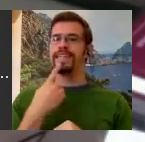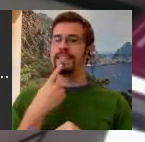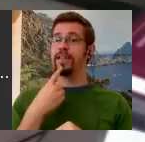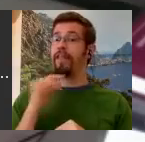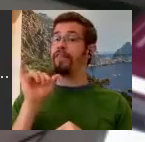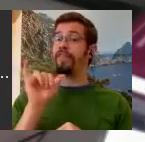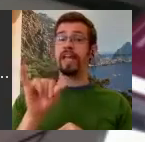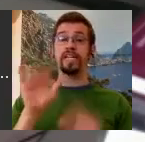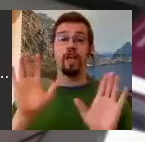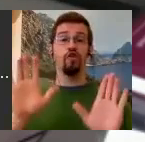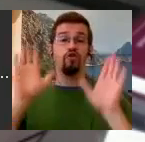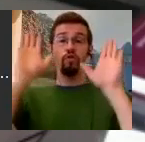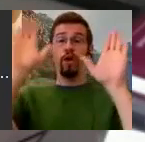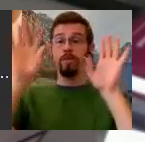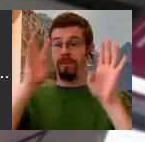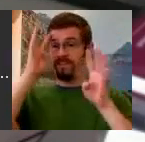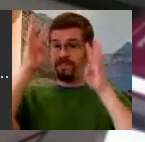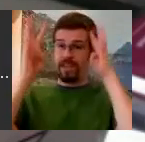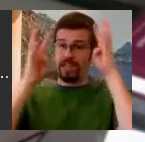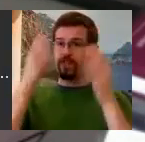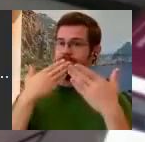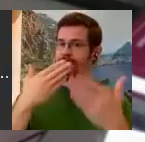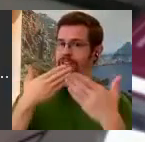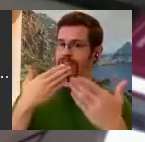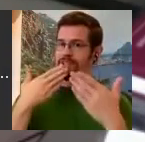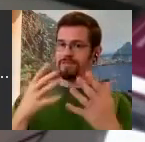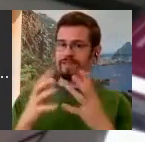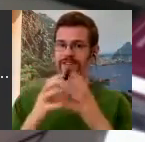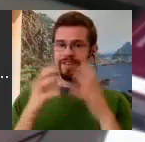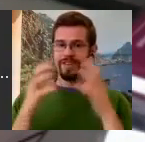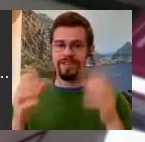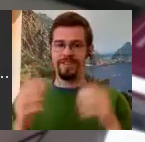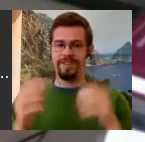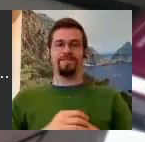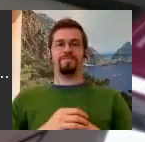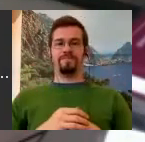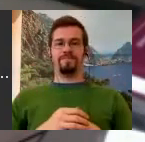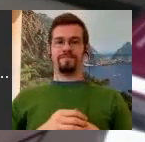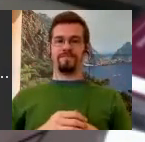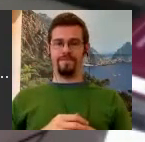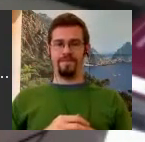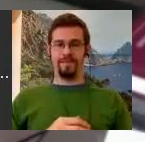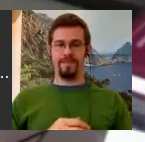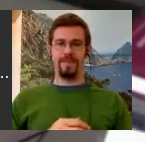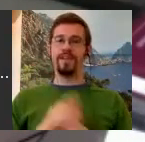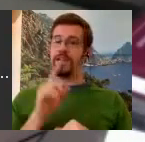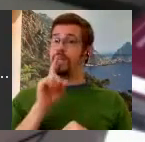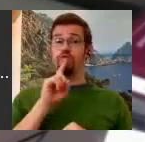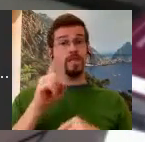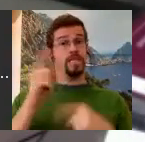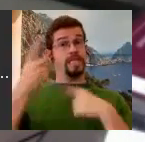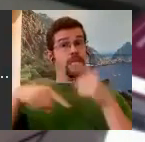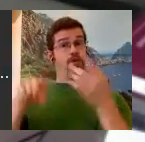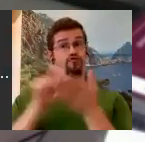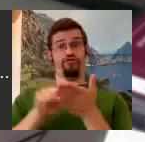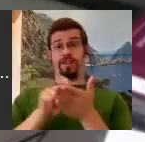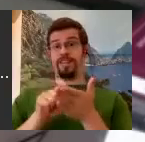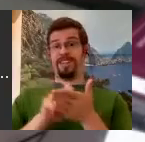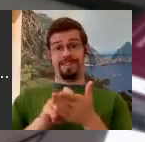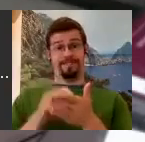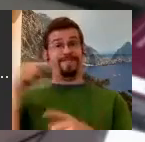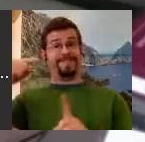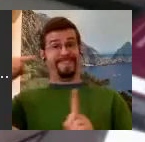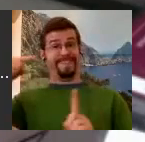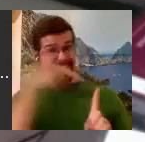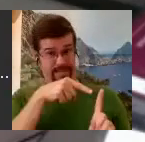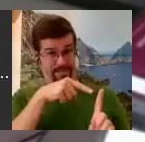very much, it says. I think you're talking about sign writing, because sign writing is an amazing invention. I don't think